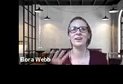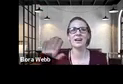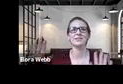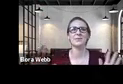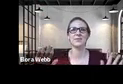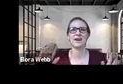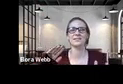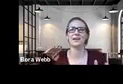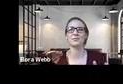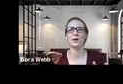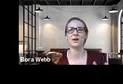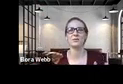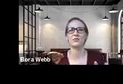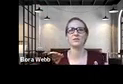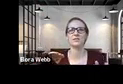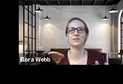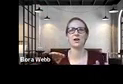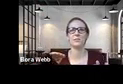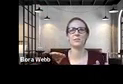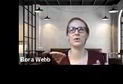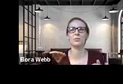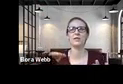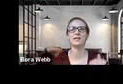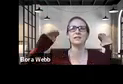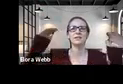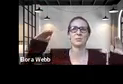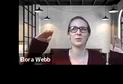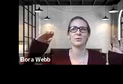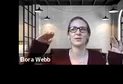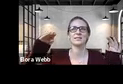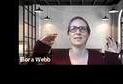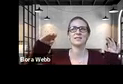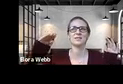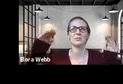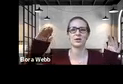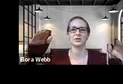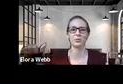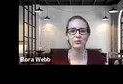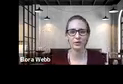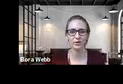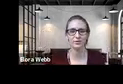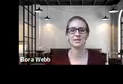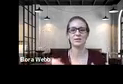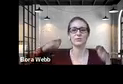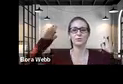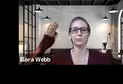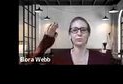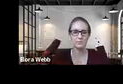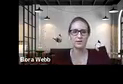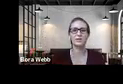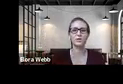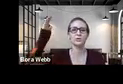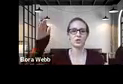just kind of ironing out some of that. And that's kind of why I referenced, um, you know, bringing in the interpreting process into the production workflow is that, you know,